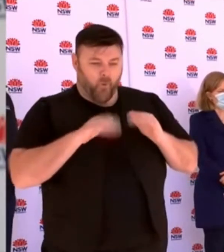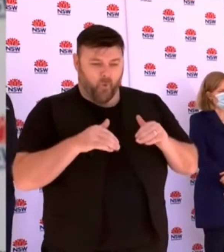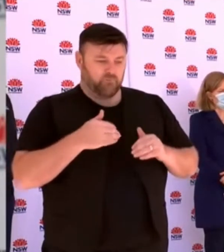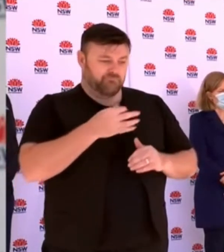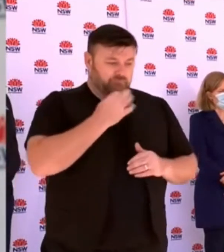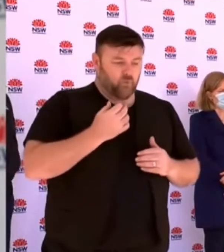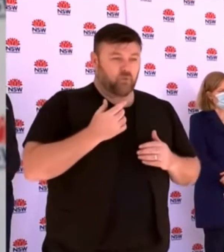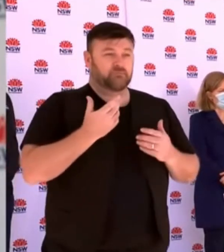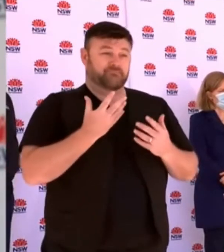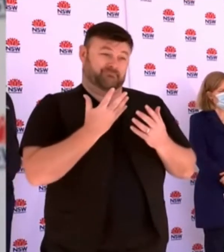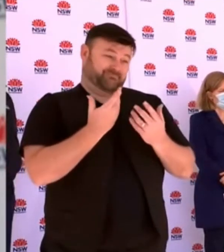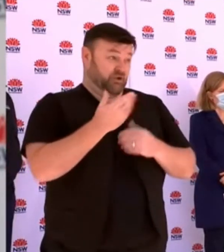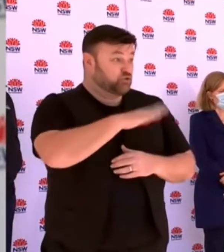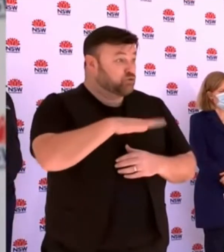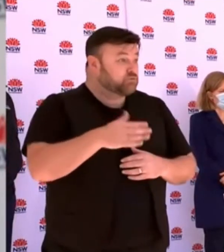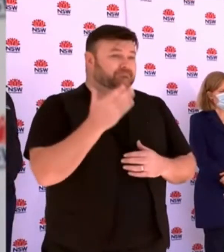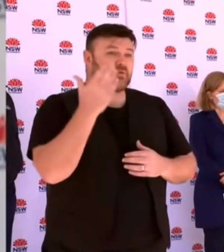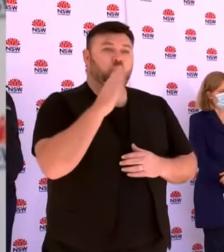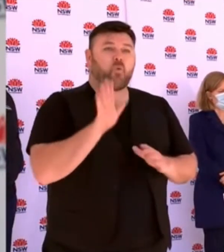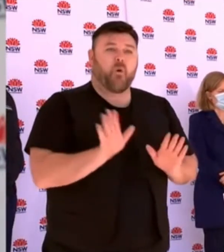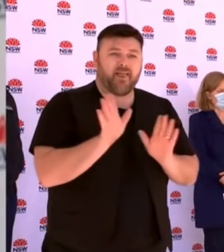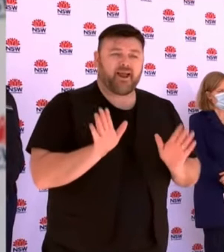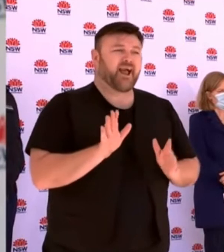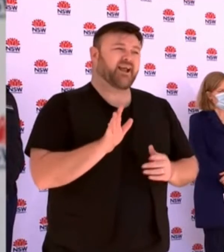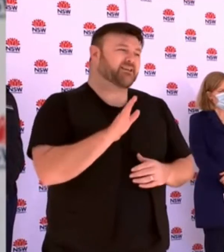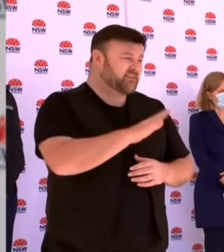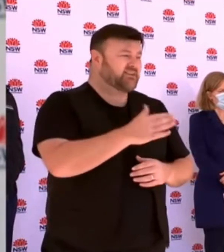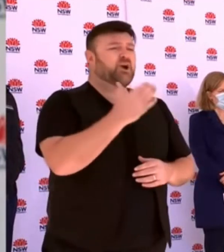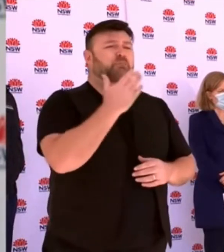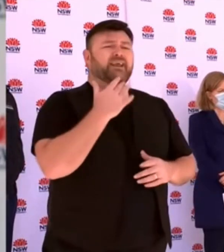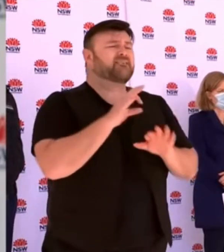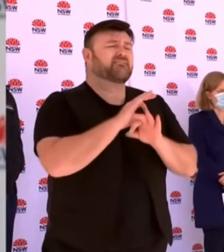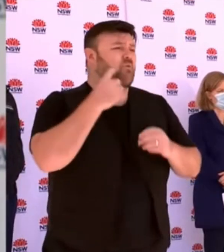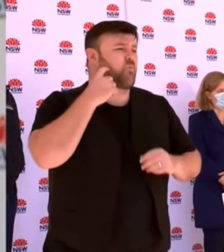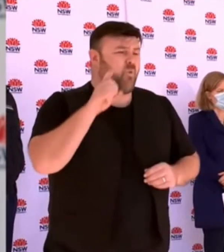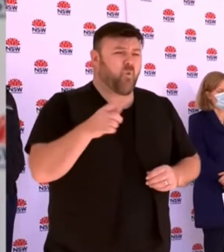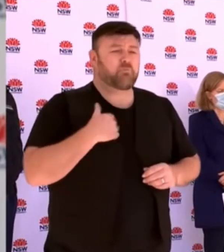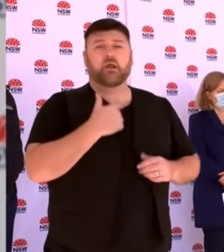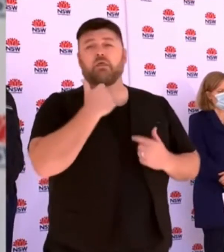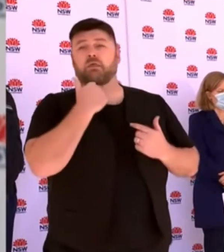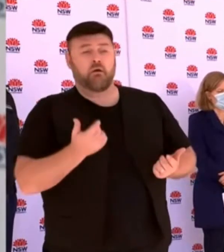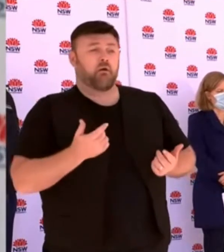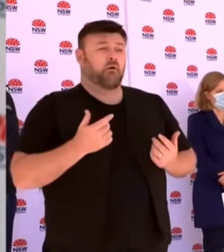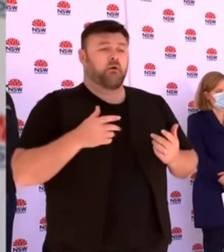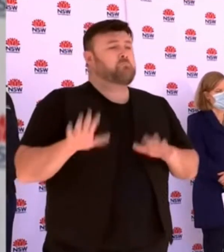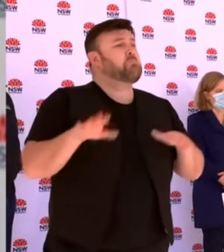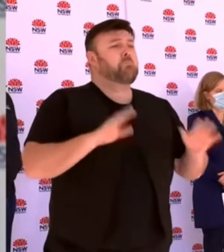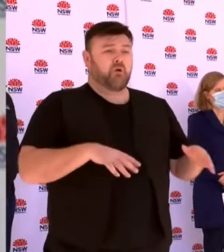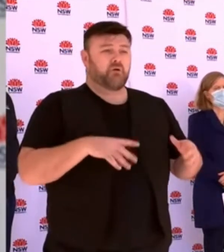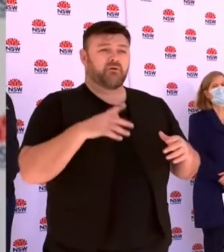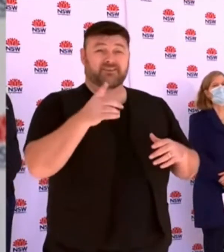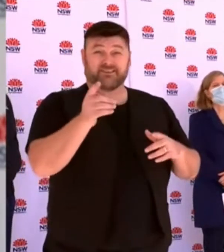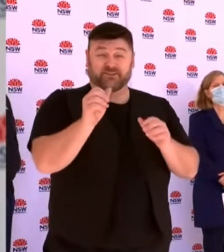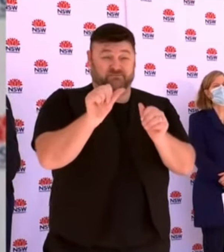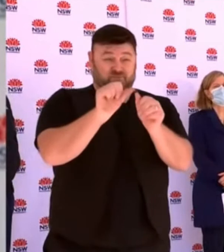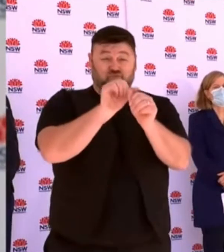for kids during school holidays, that people will let their guard down. Please don't let your guard down. Yes, it is great weather. We live in the